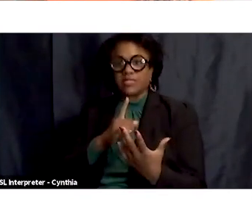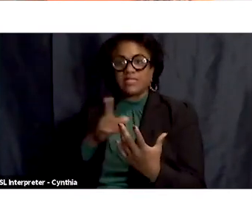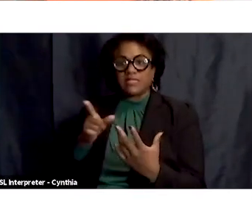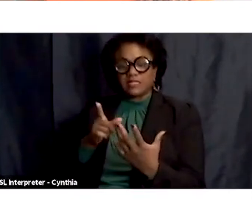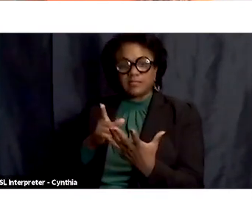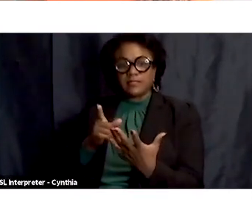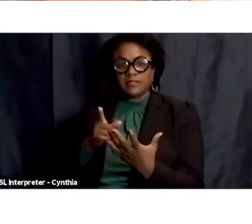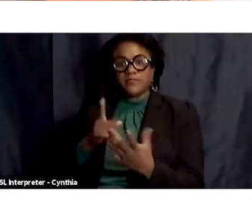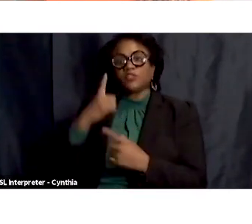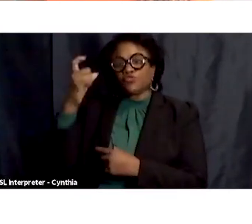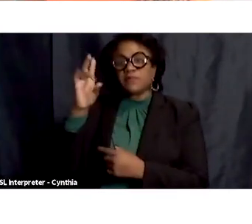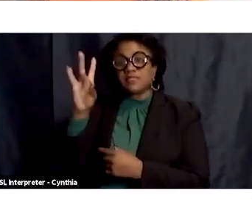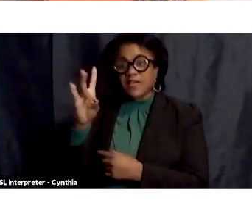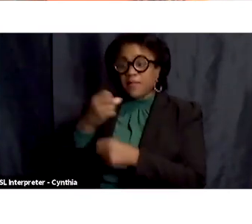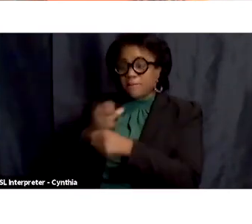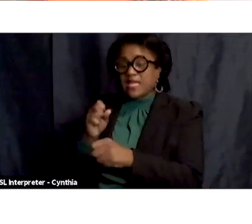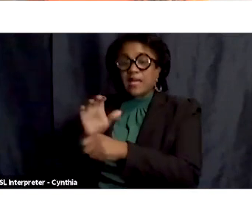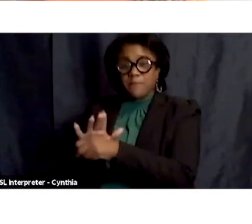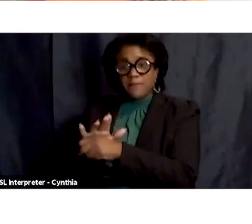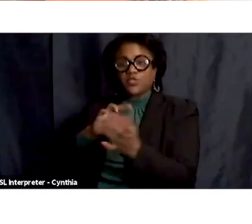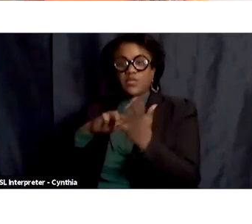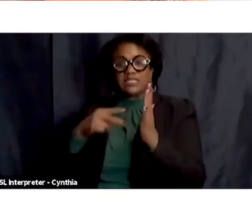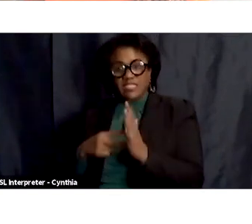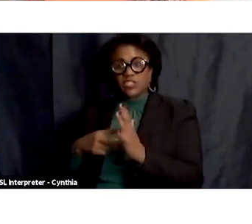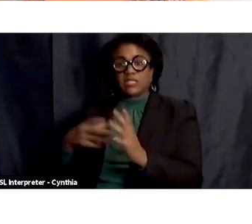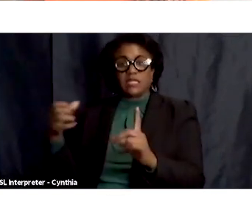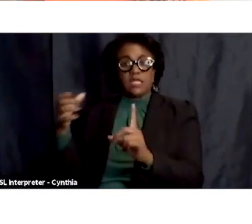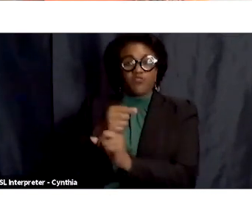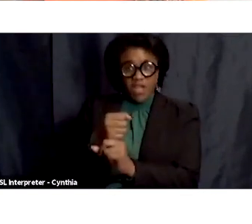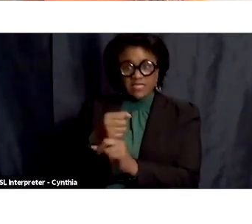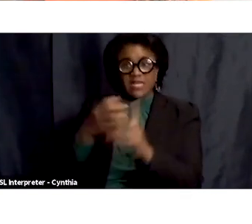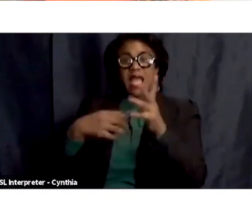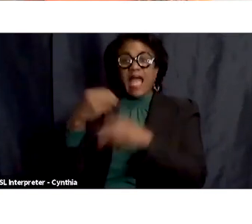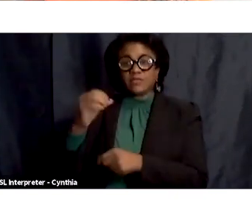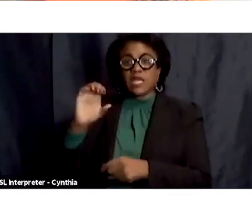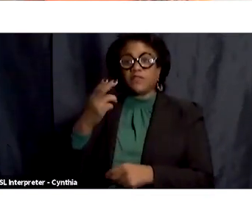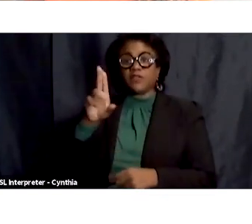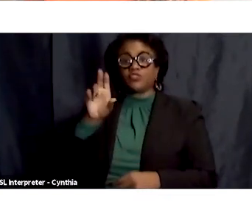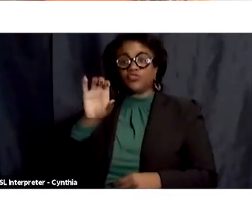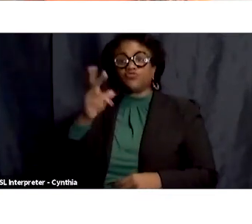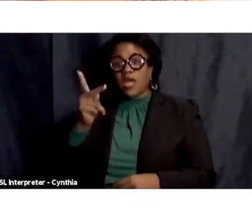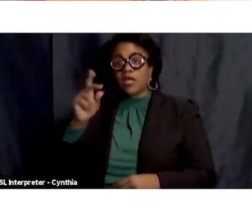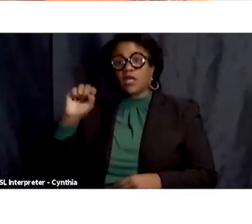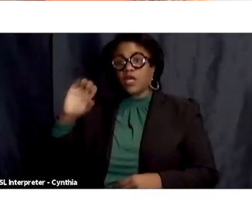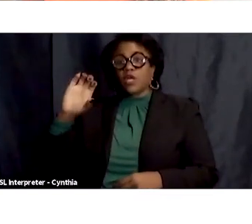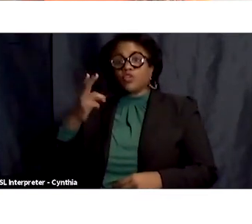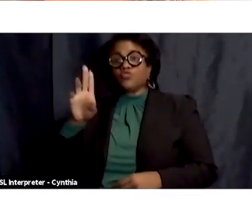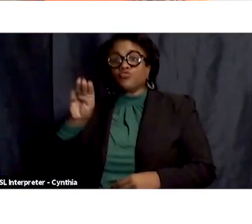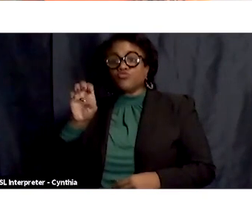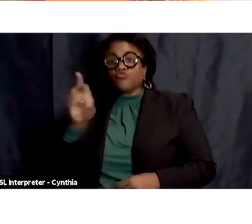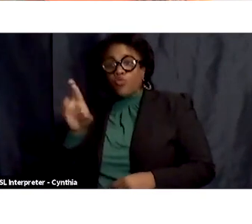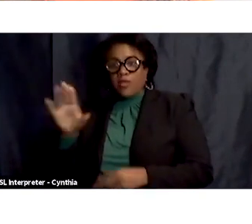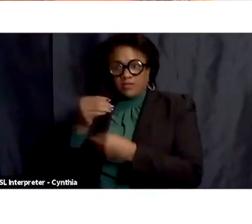7 basically made a commitment to get intentionally arrested outside of Chuck Schumer's office, being held in jail without giving